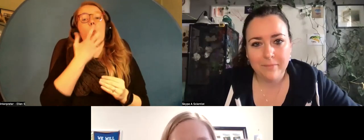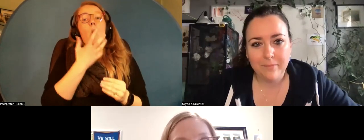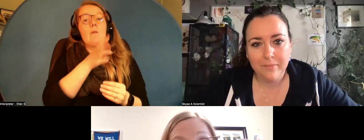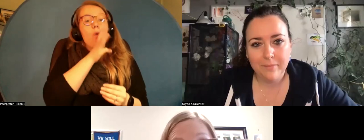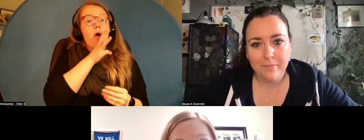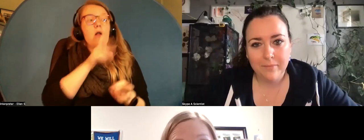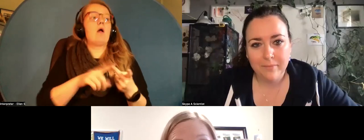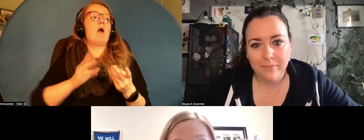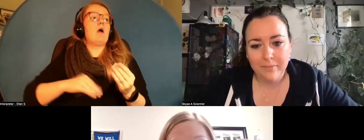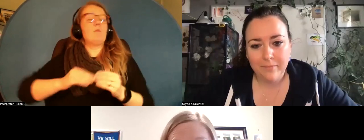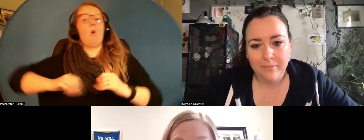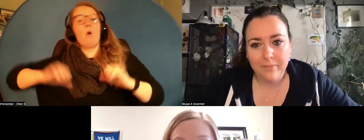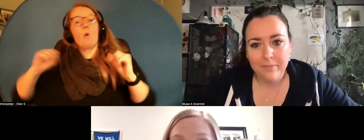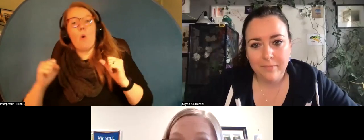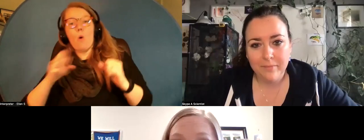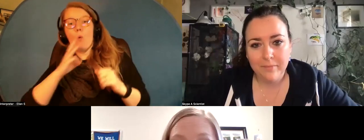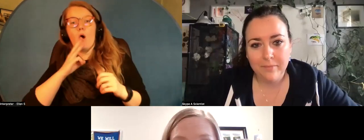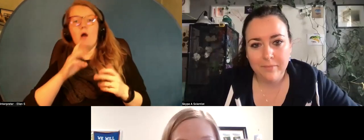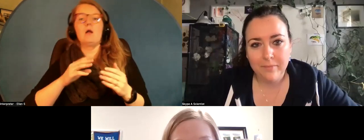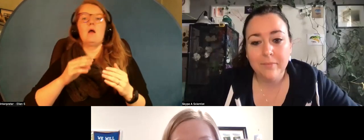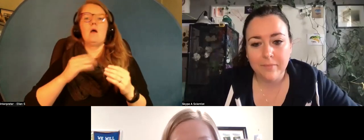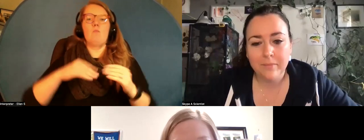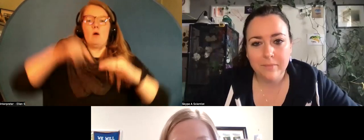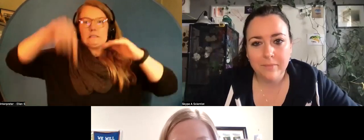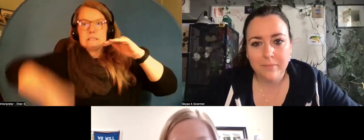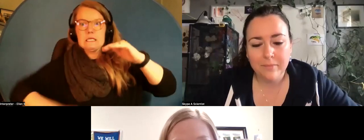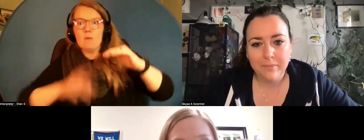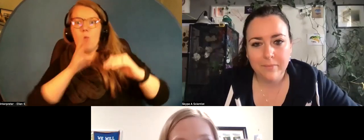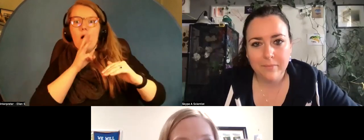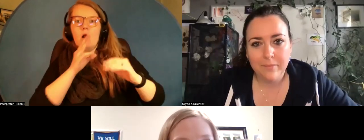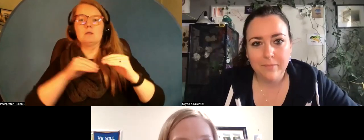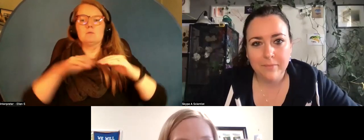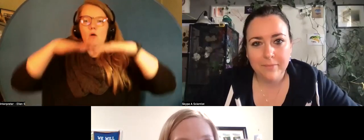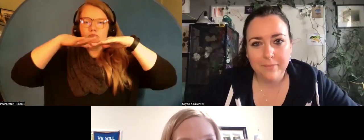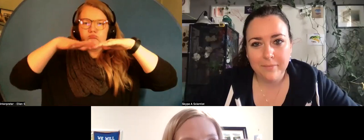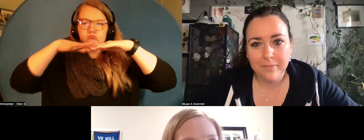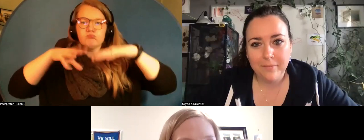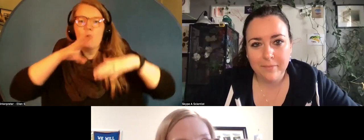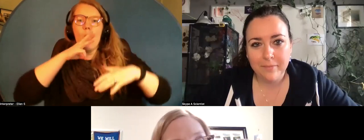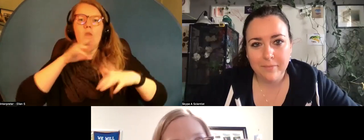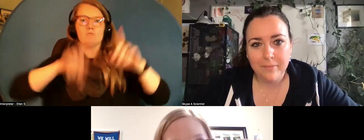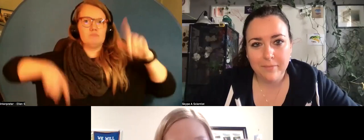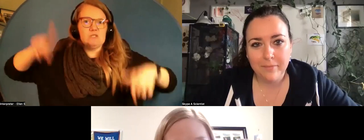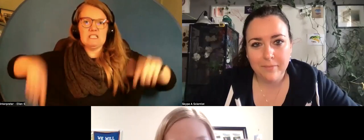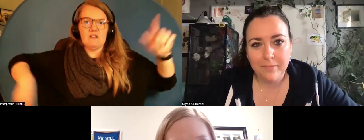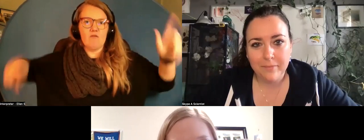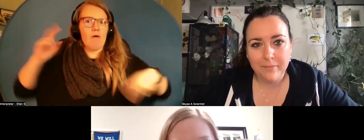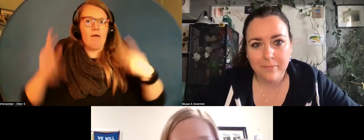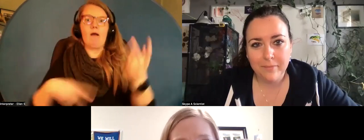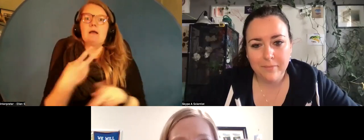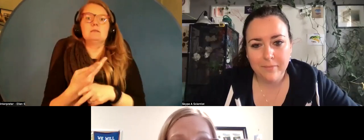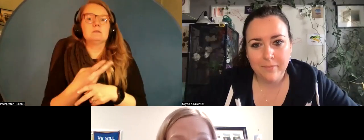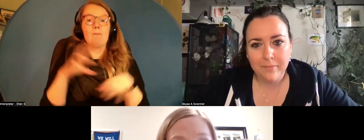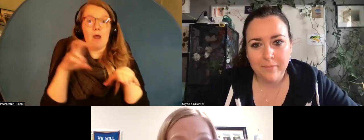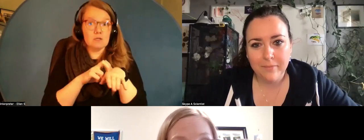you live in deeper waters or shallower waters, you have different parasites. So those sharks and rays that live